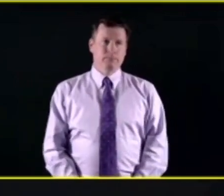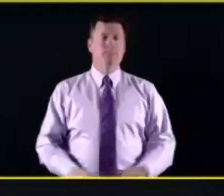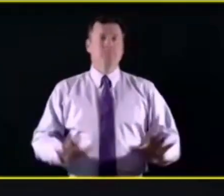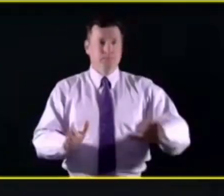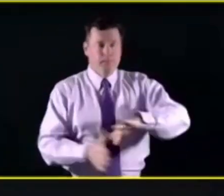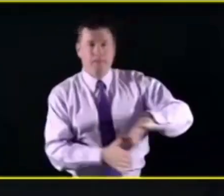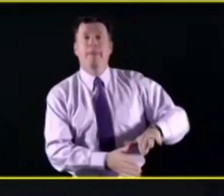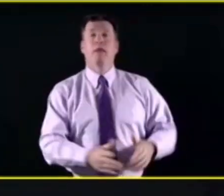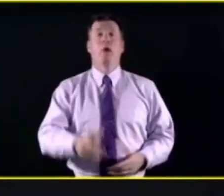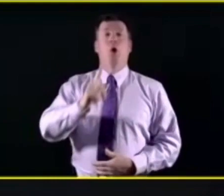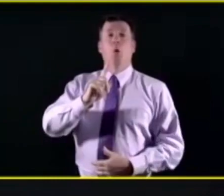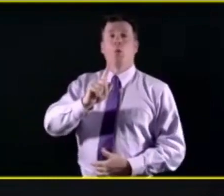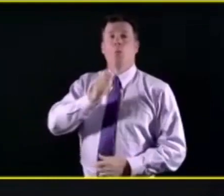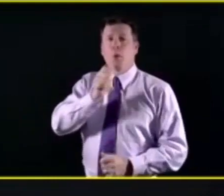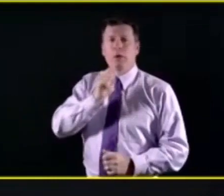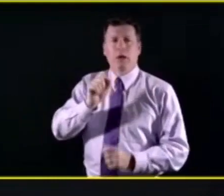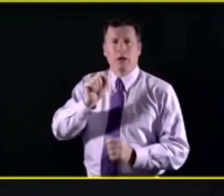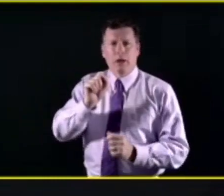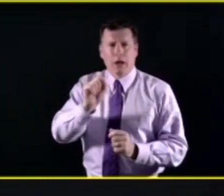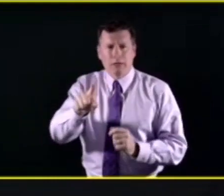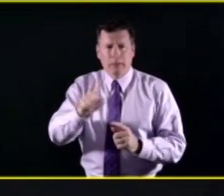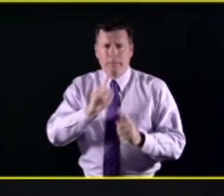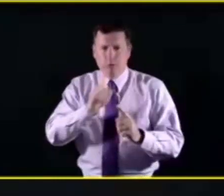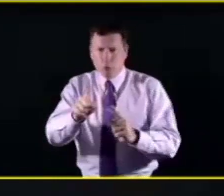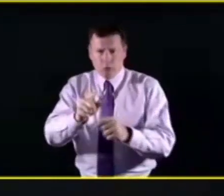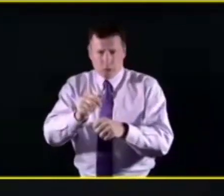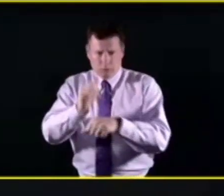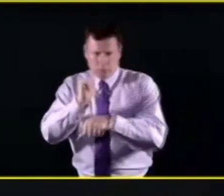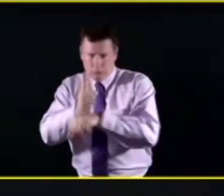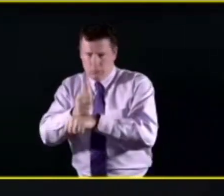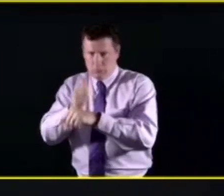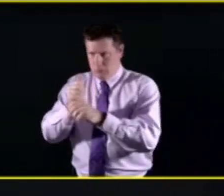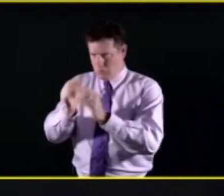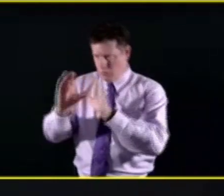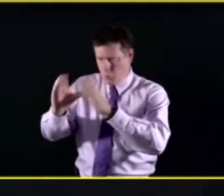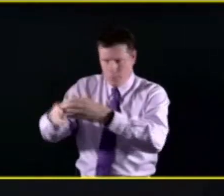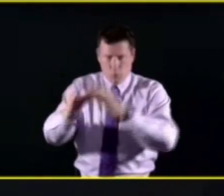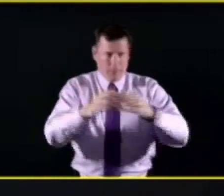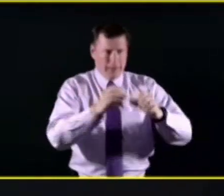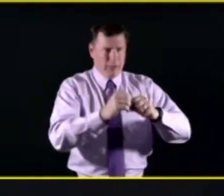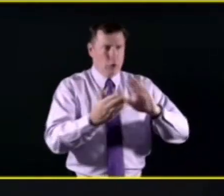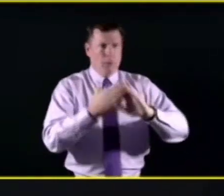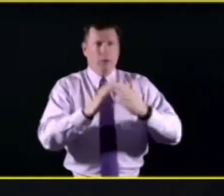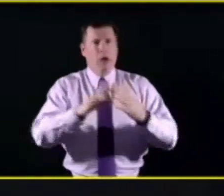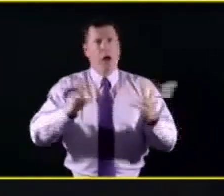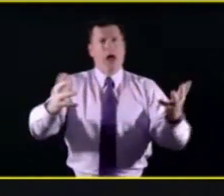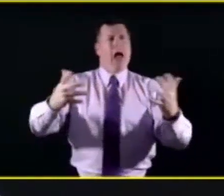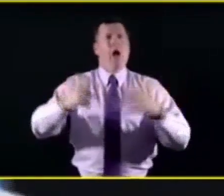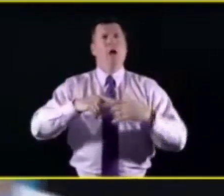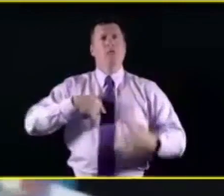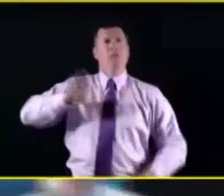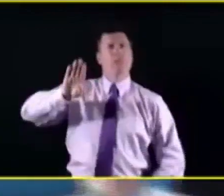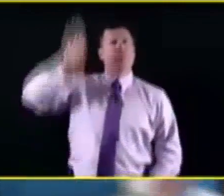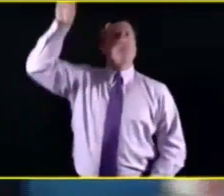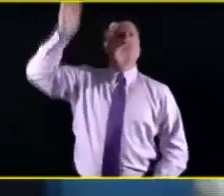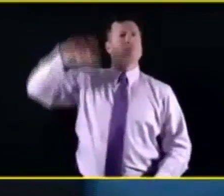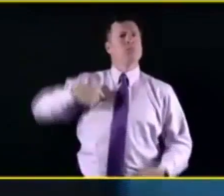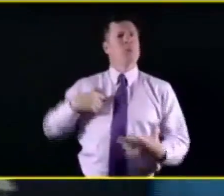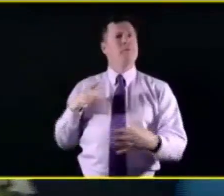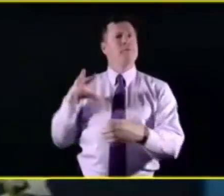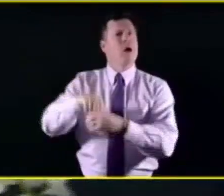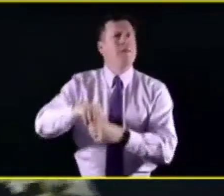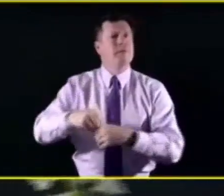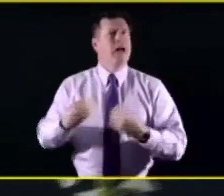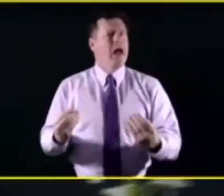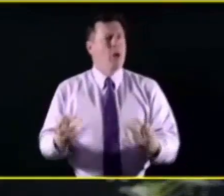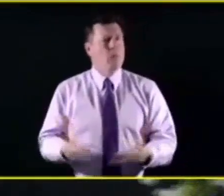of the community have an opportunity to be enrolled in this study? So we will be monitoring